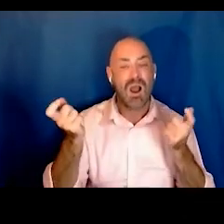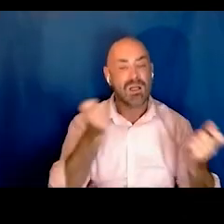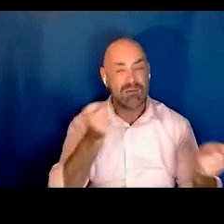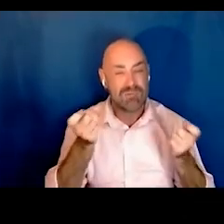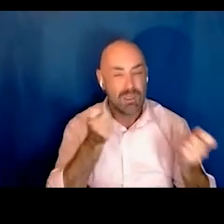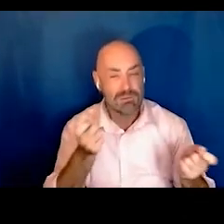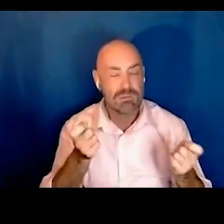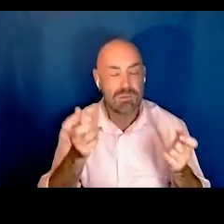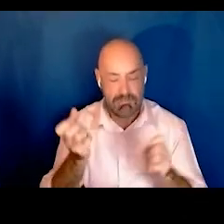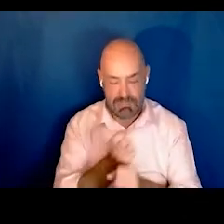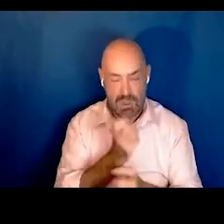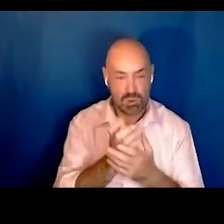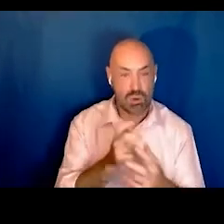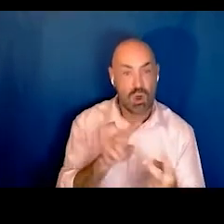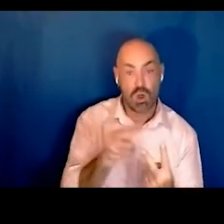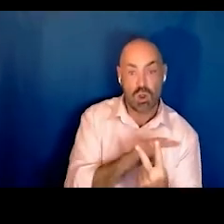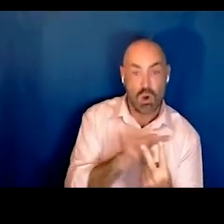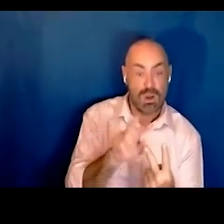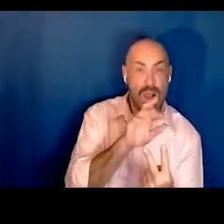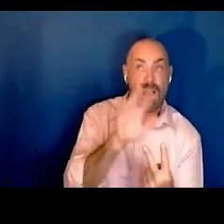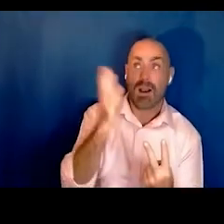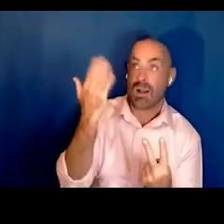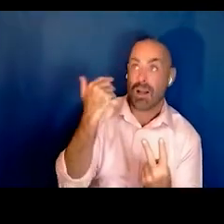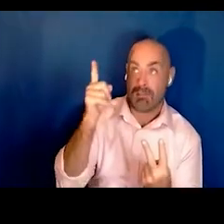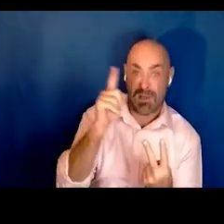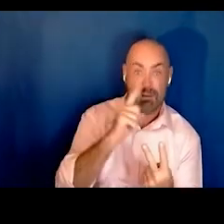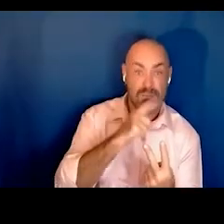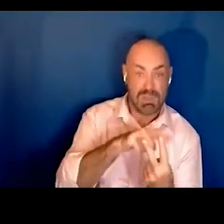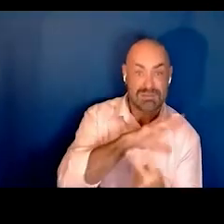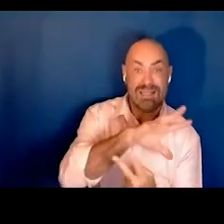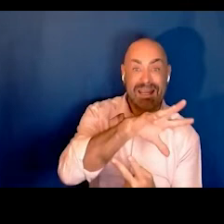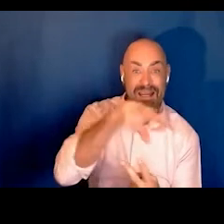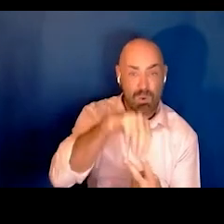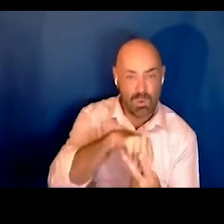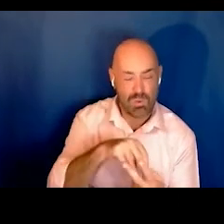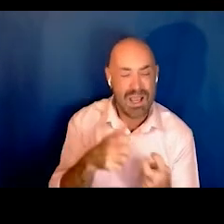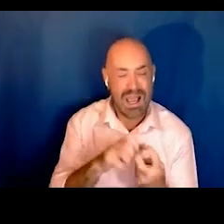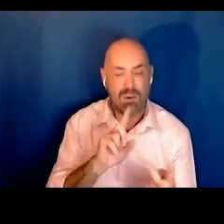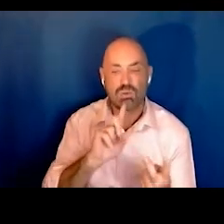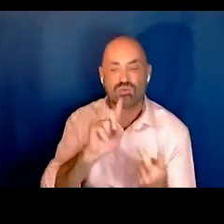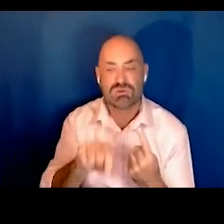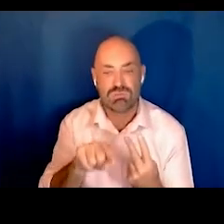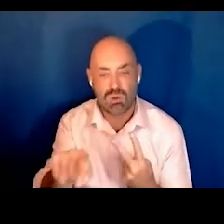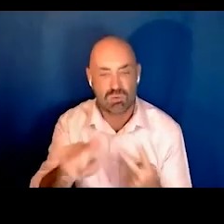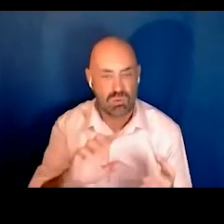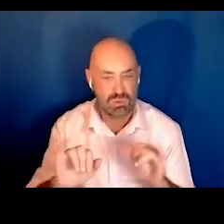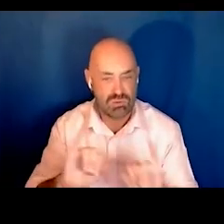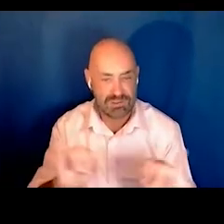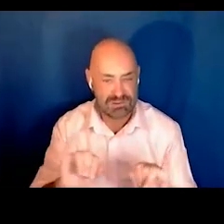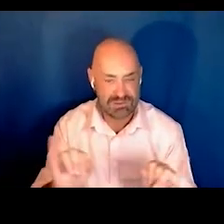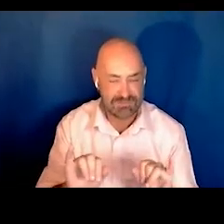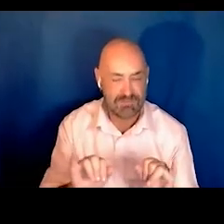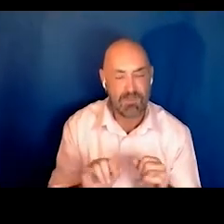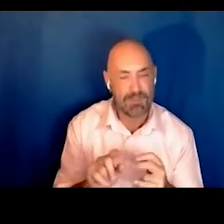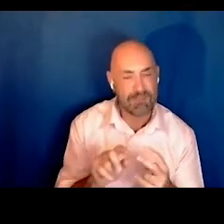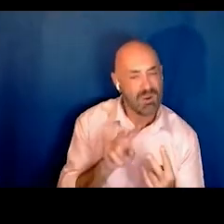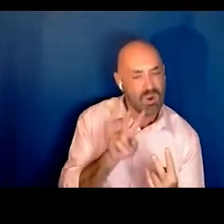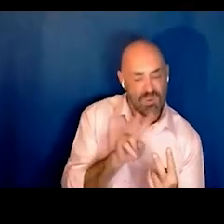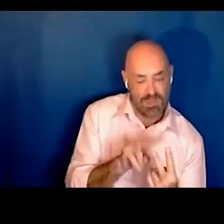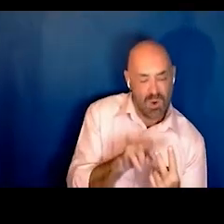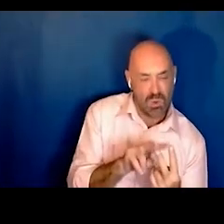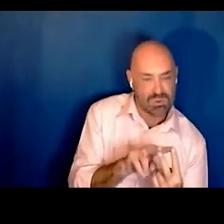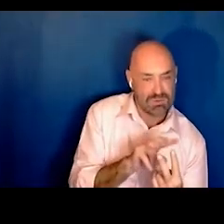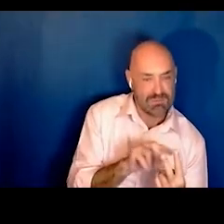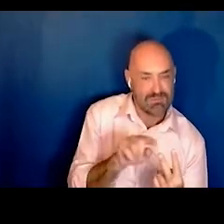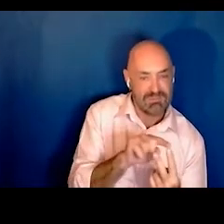the co-benefits of climate action are incorporated into the way you respond to the crisis. And again, use those who are